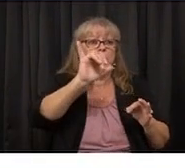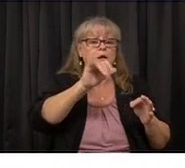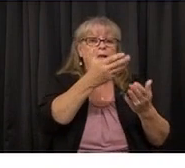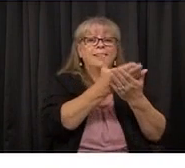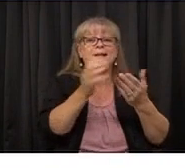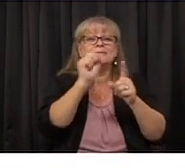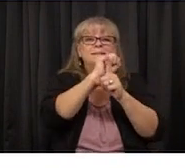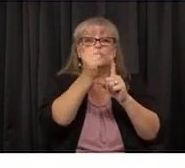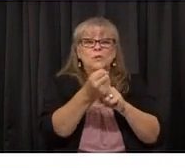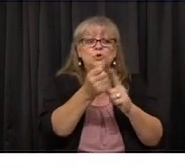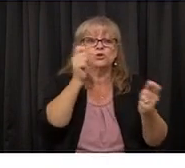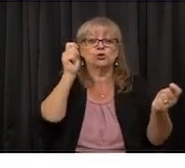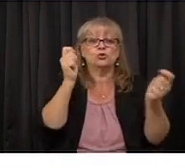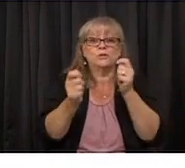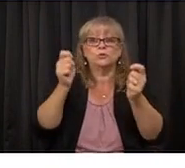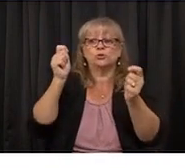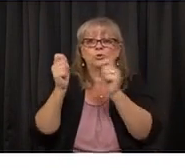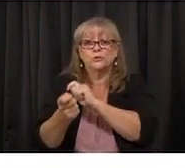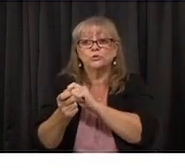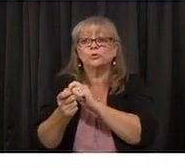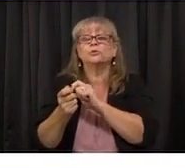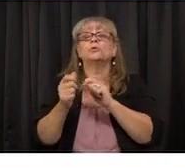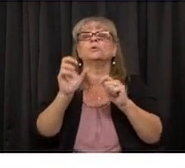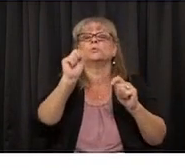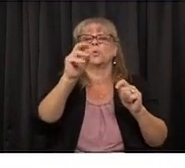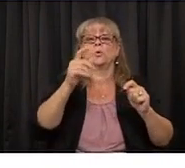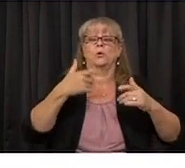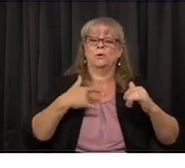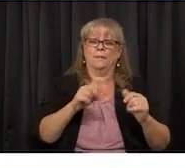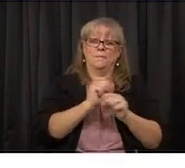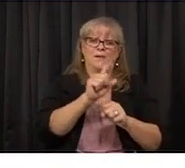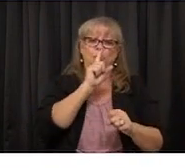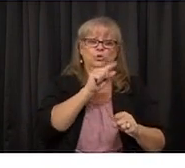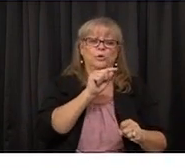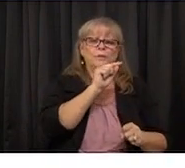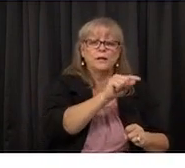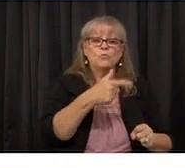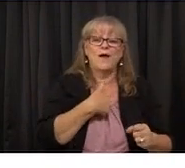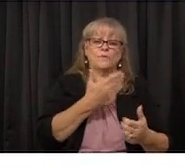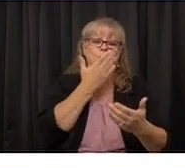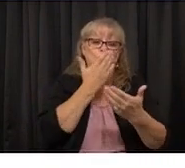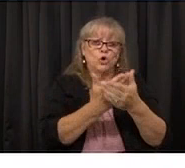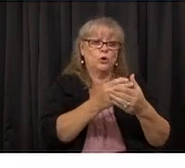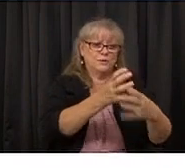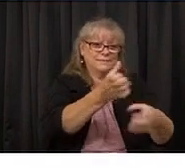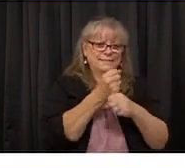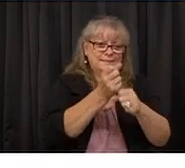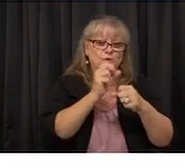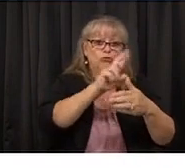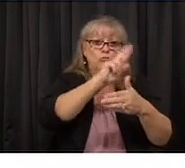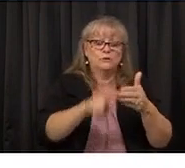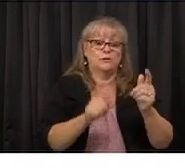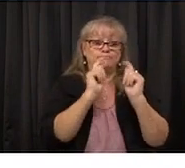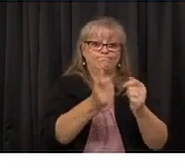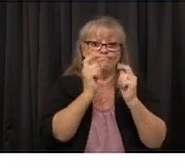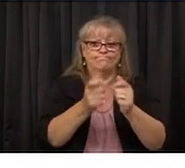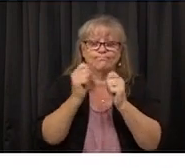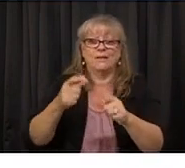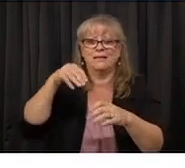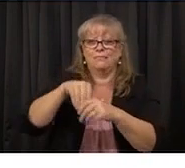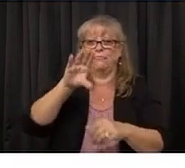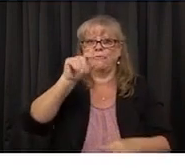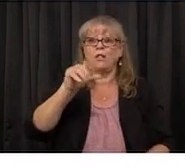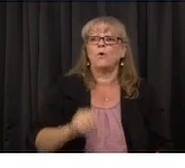the last weeks to make sure that we can deliver prompt results for Coloradans who are tested. We know that our state